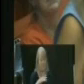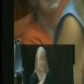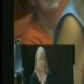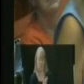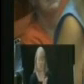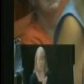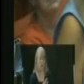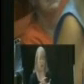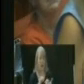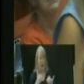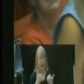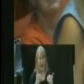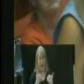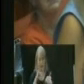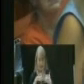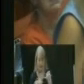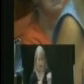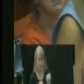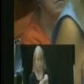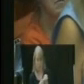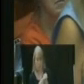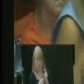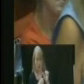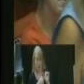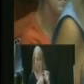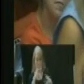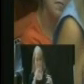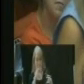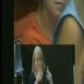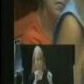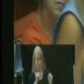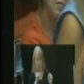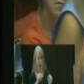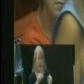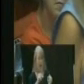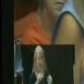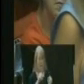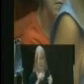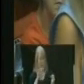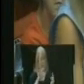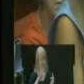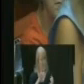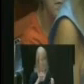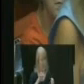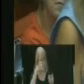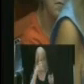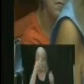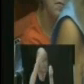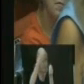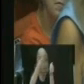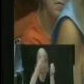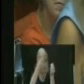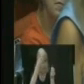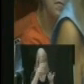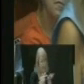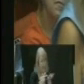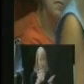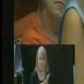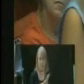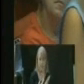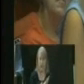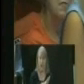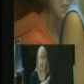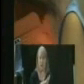that support and having those people who you can bounce ideas off of and talk through plans